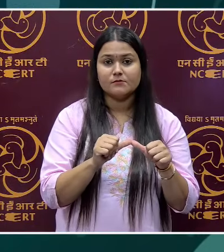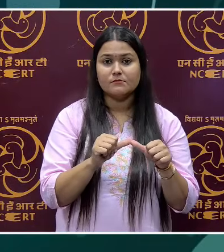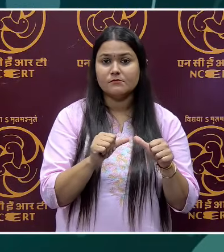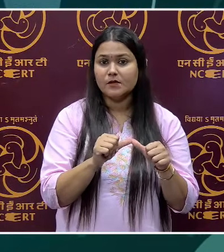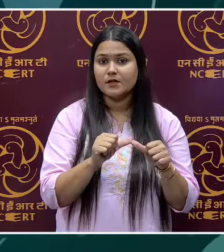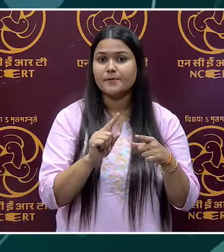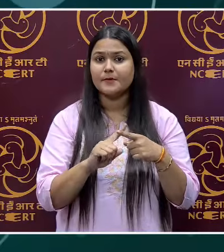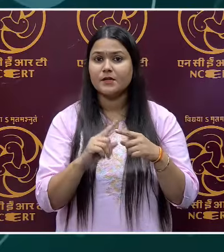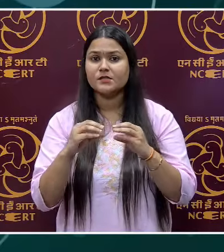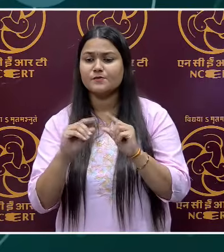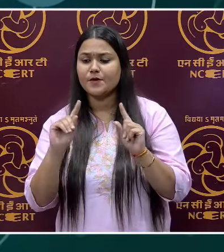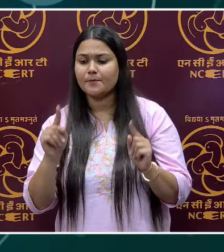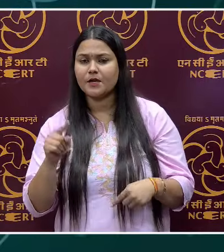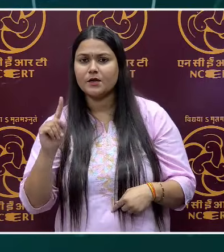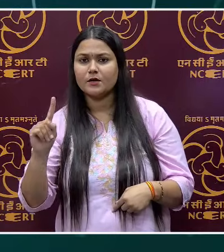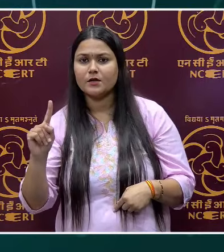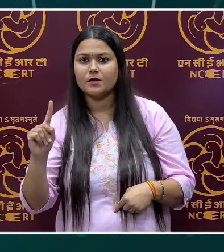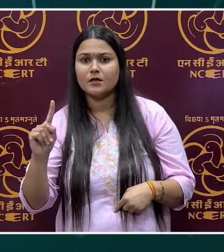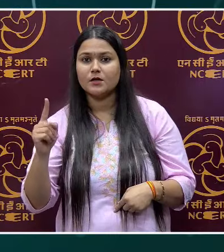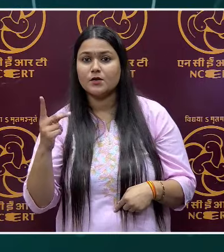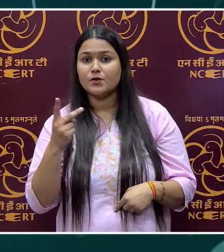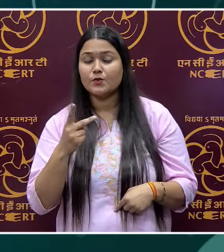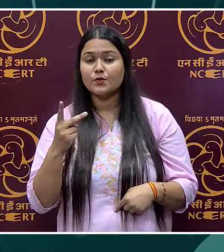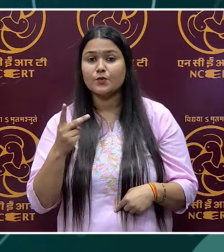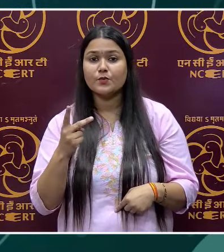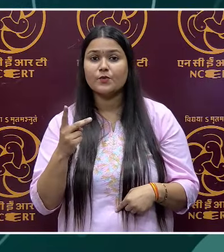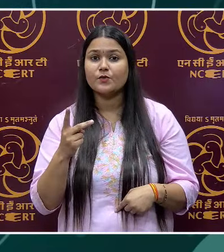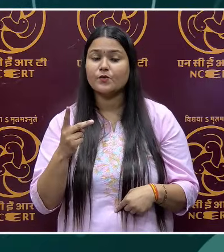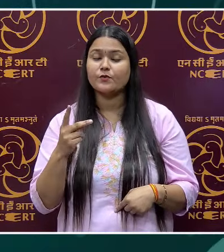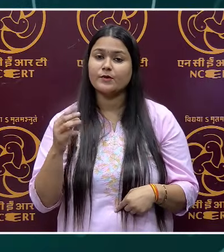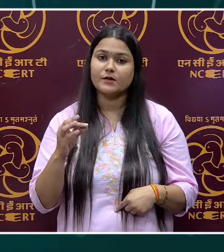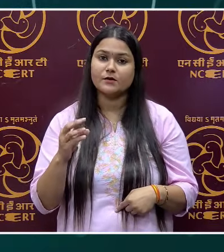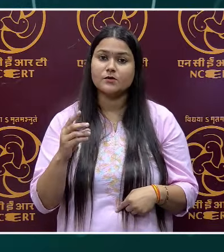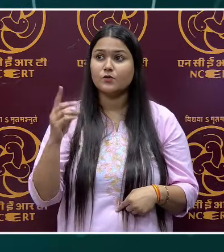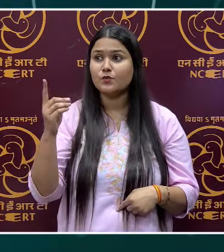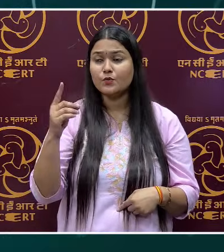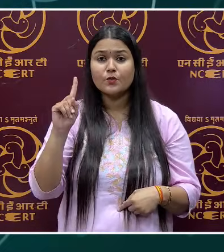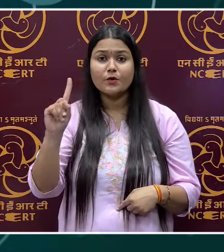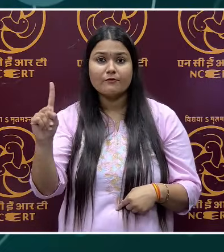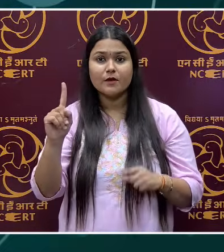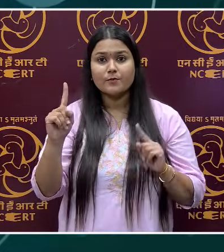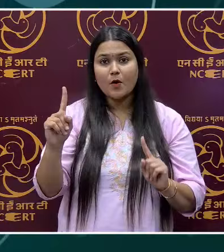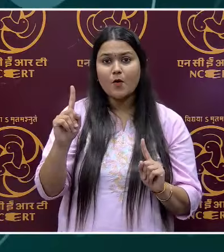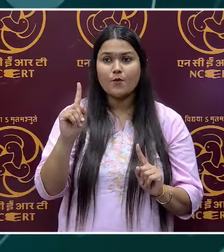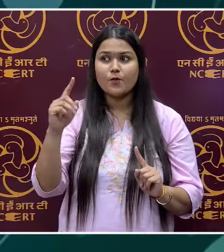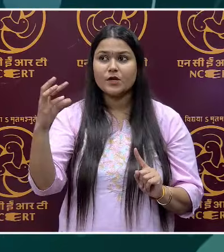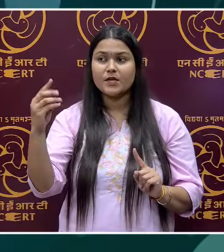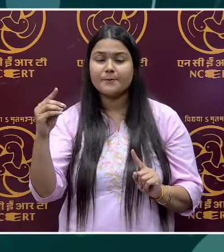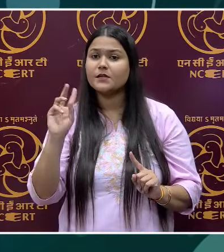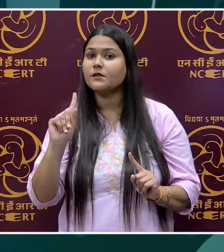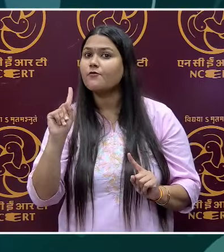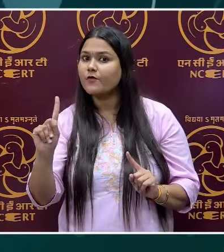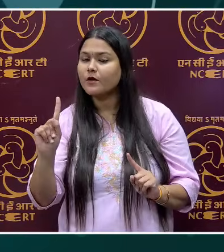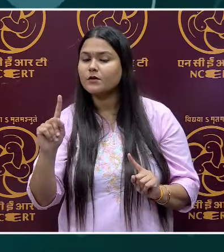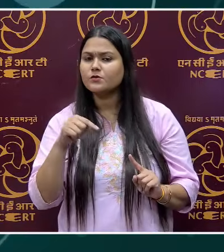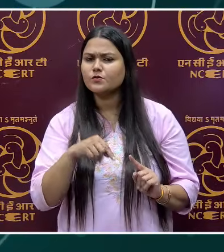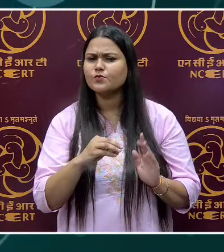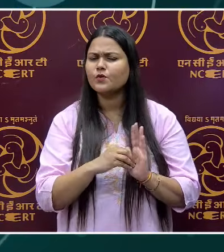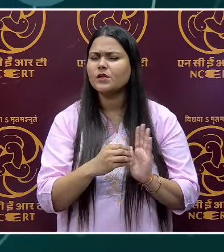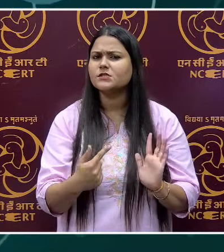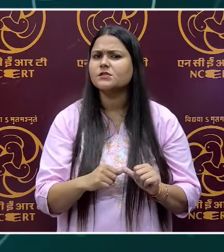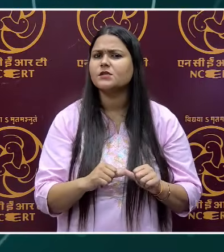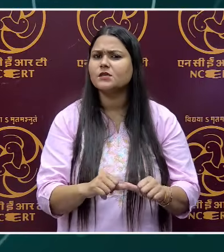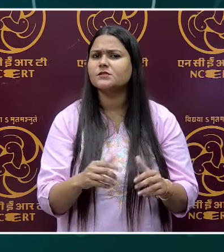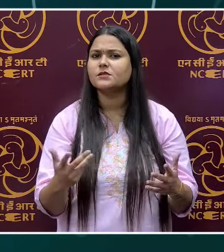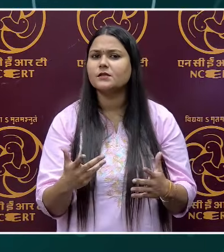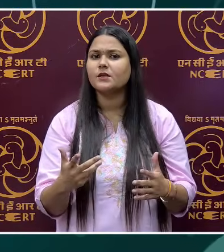this will be the coefficient multiple of this a and this will be the coefficient of multiple b. So what will come here? This